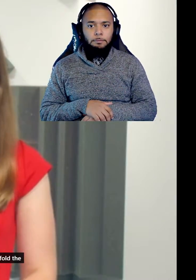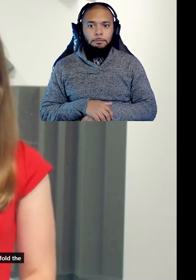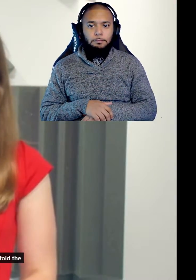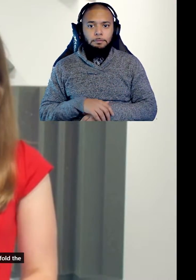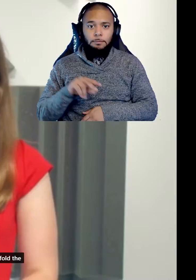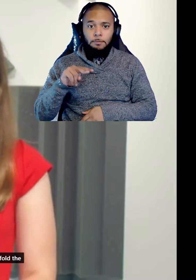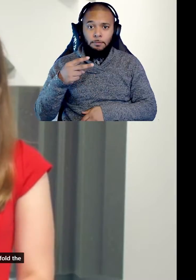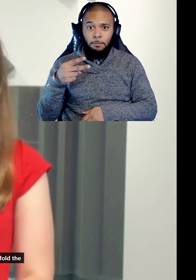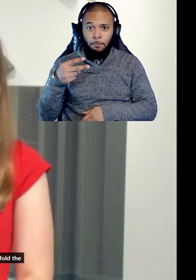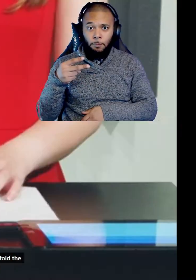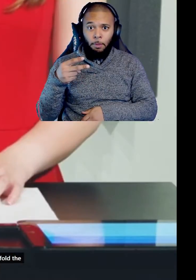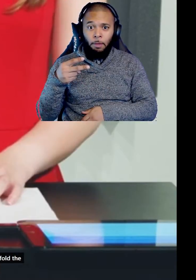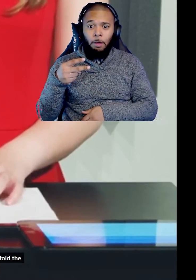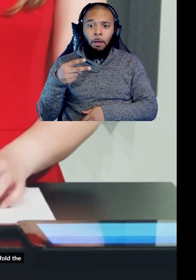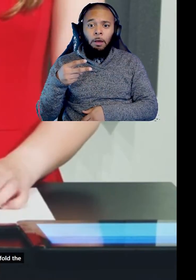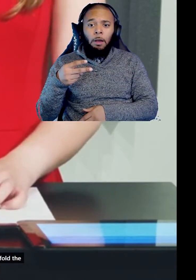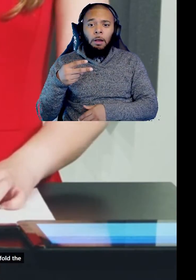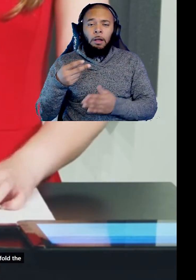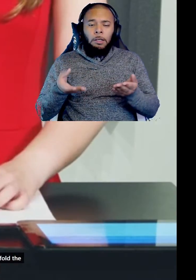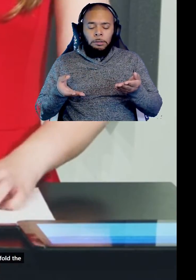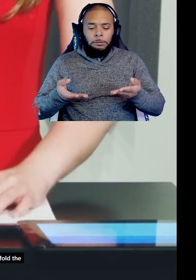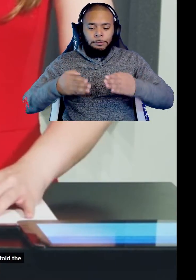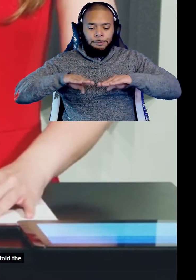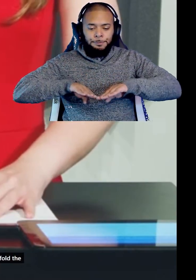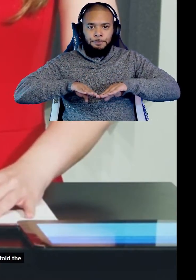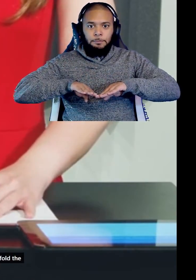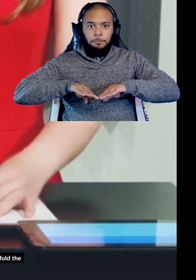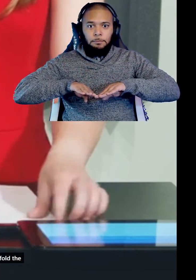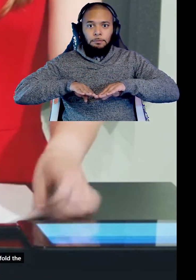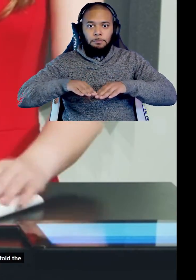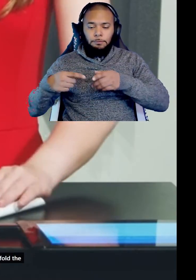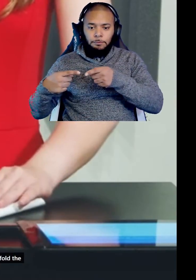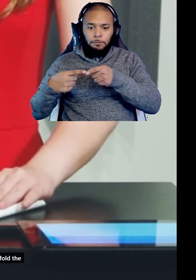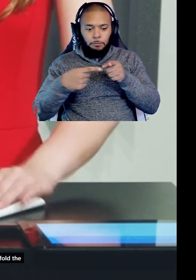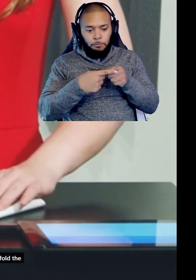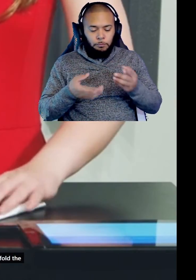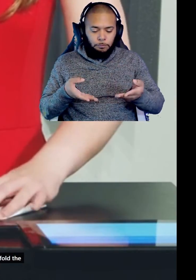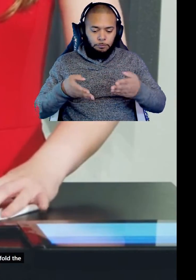Our second step, fold the top corners to the center.